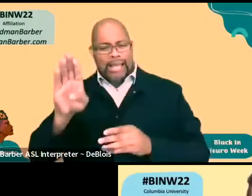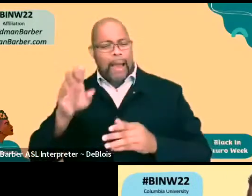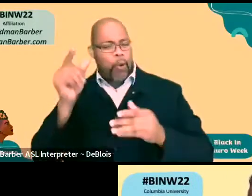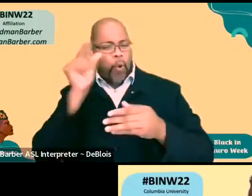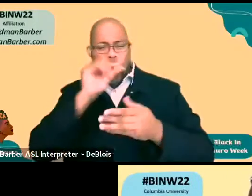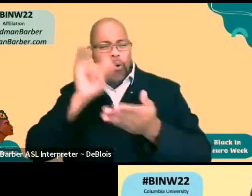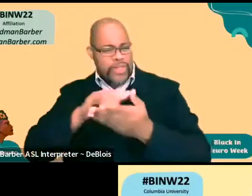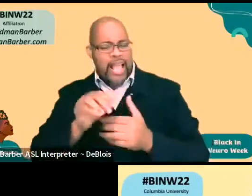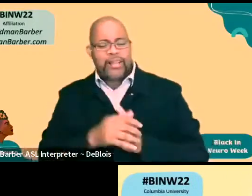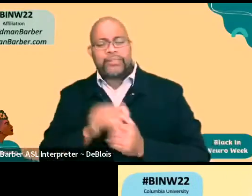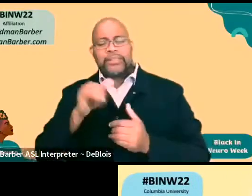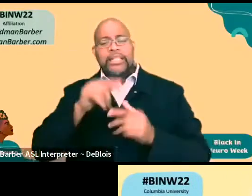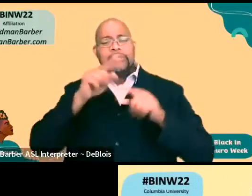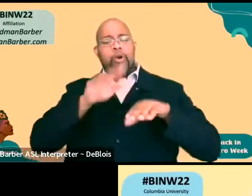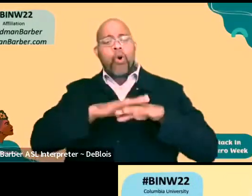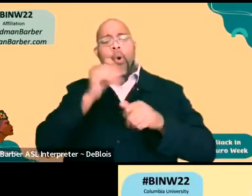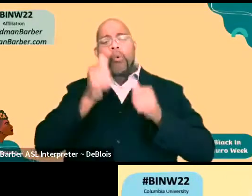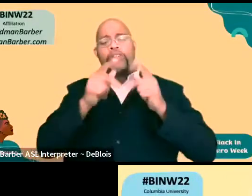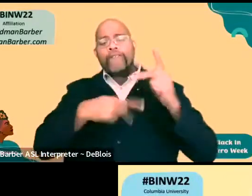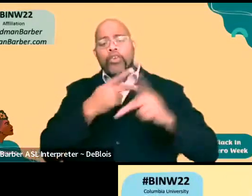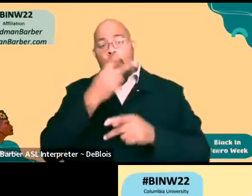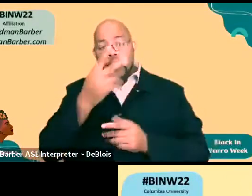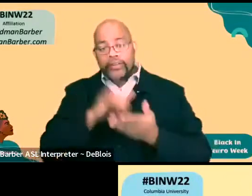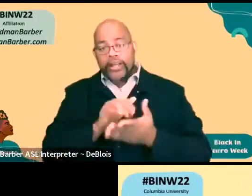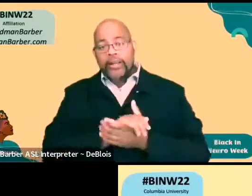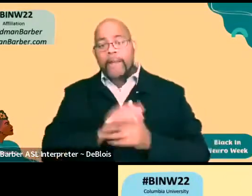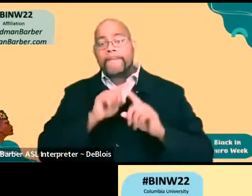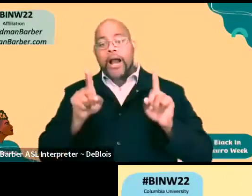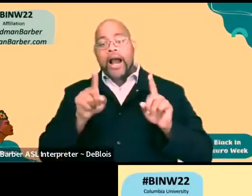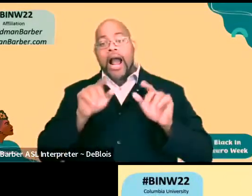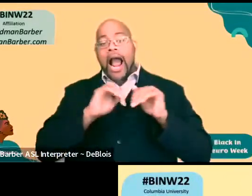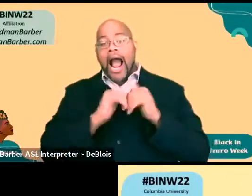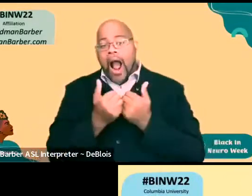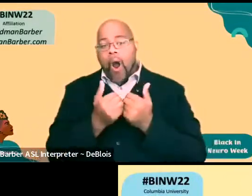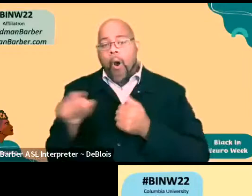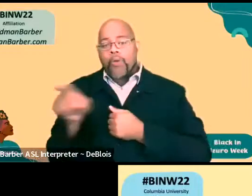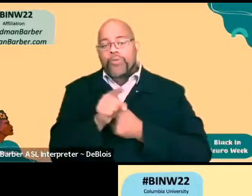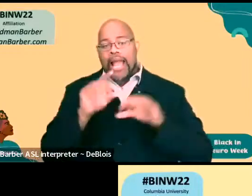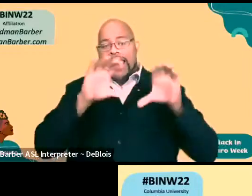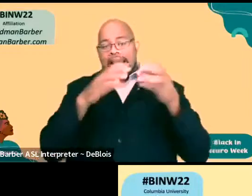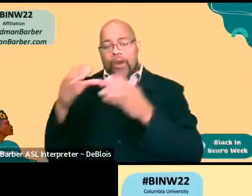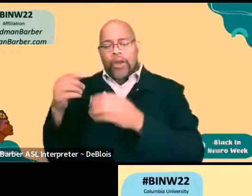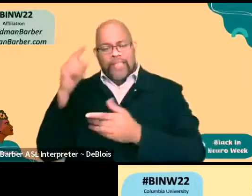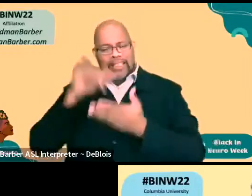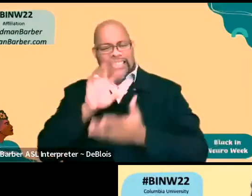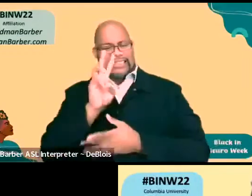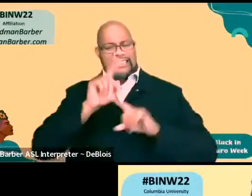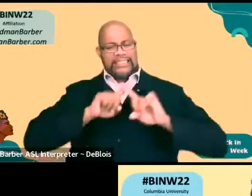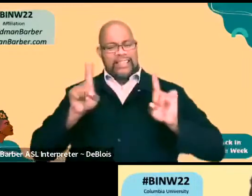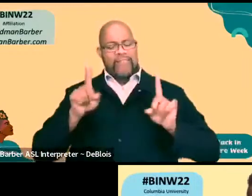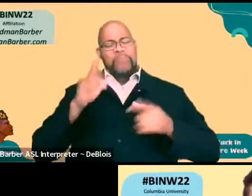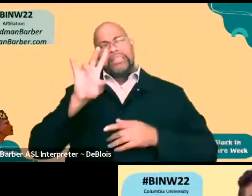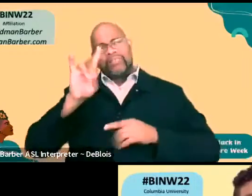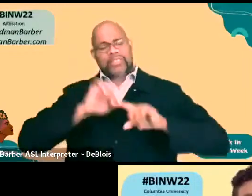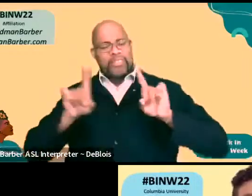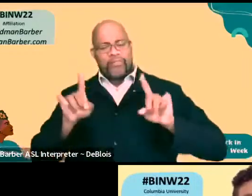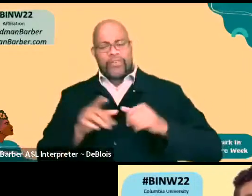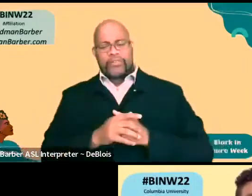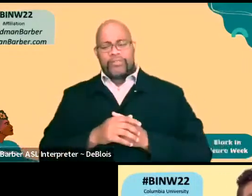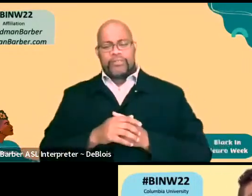it. It depends on which version you're looking at, but the way that they categorize, I think there's 6 different or maybe 7